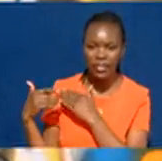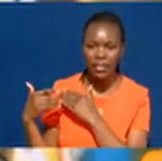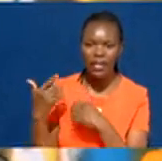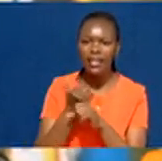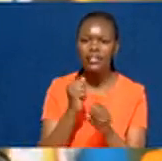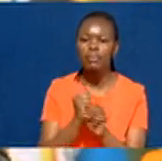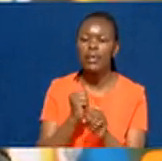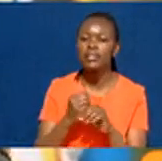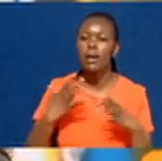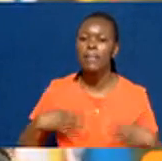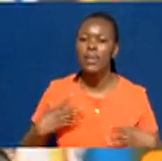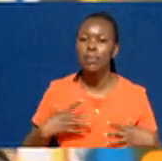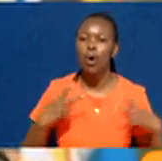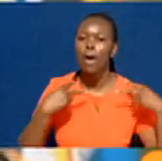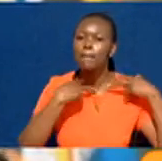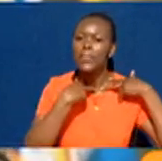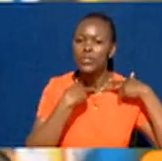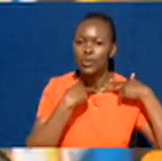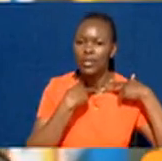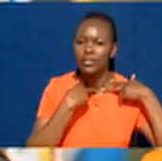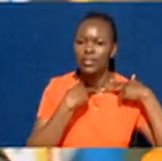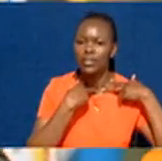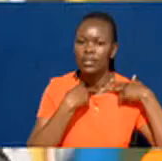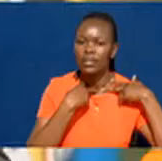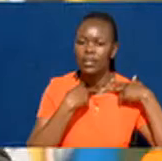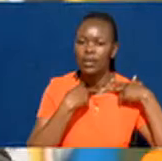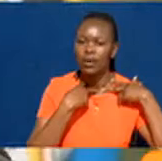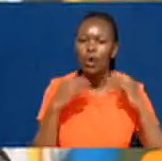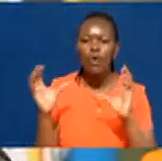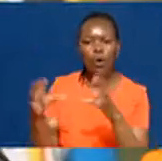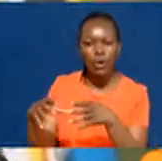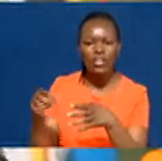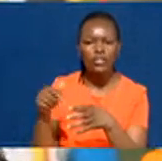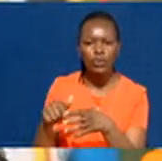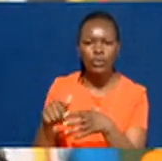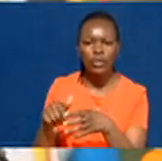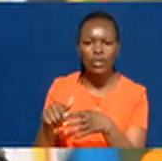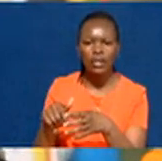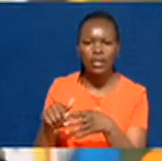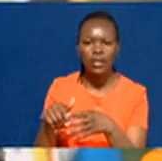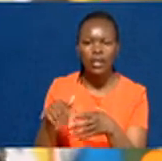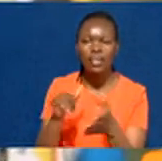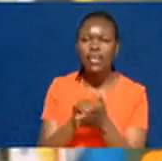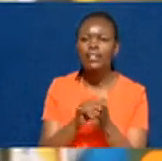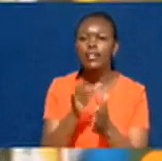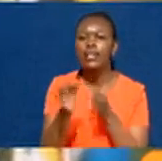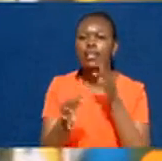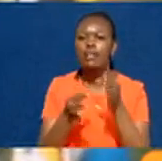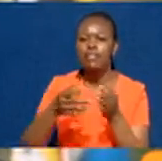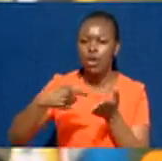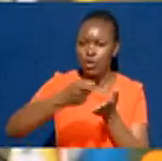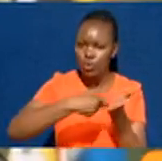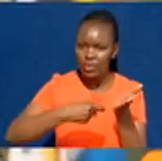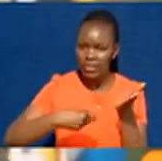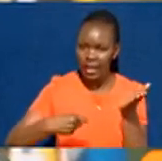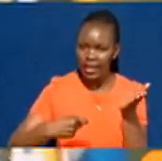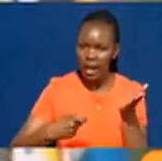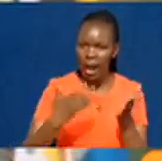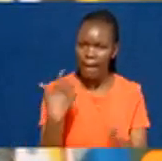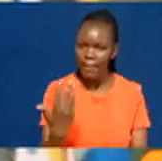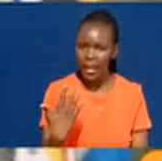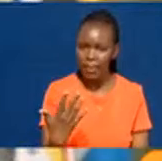prisoners of a certain coalition. That you once you sign a piece of paper